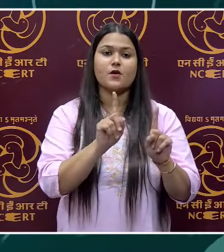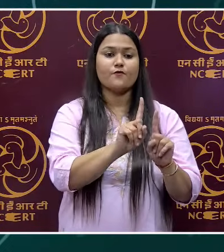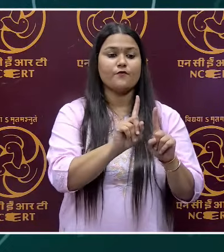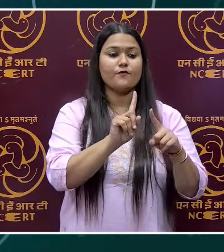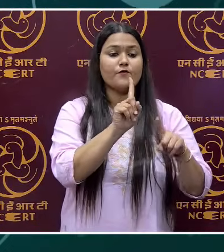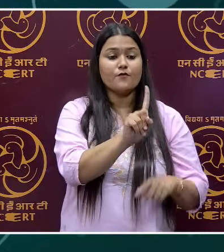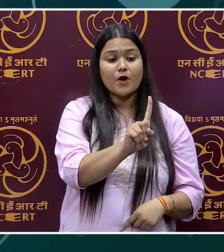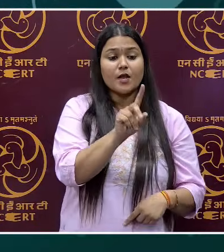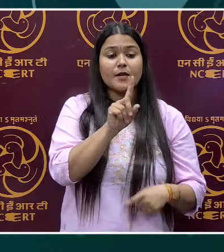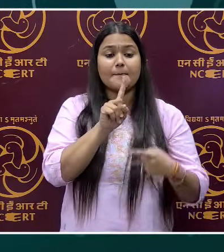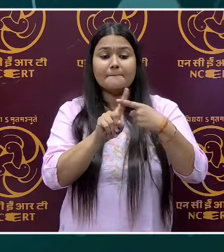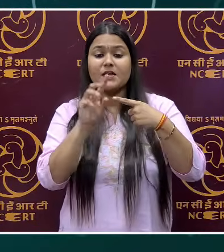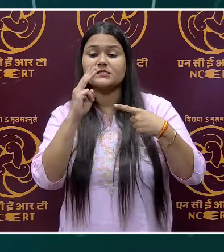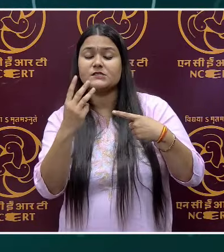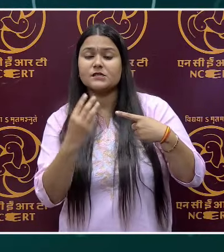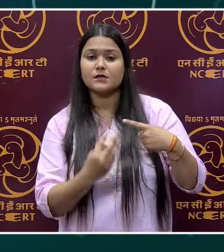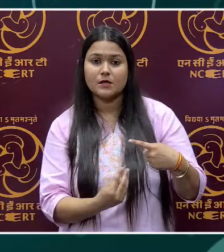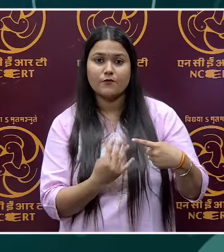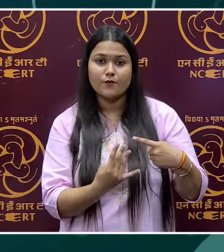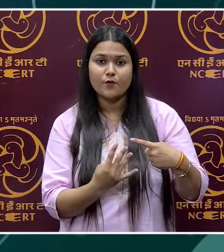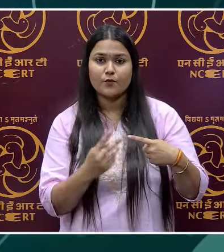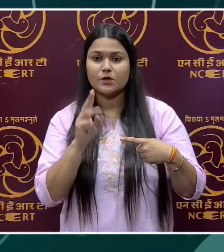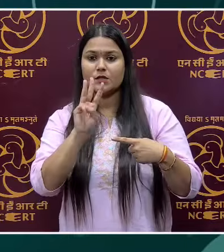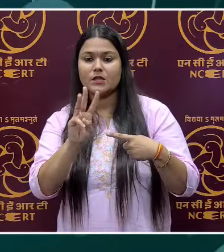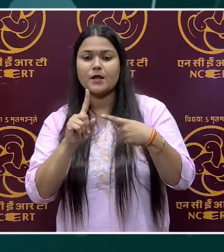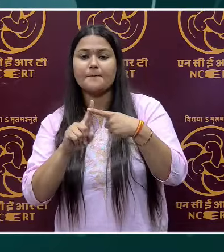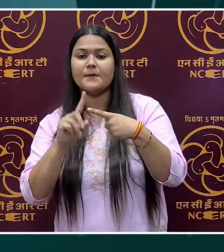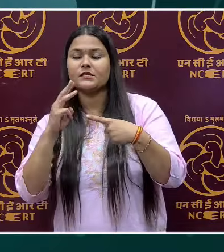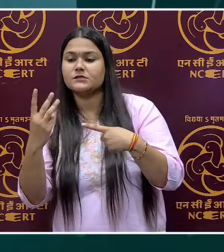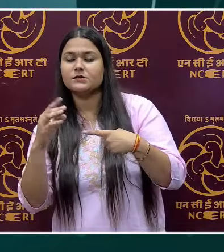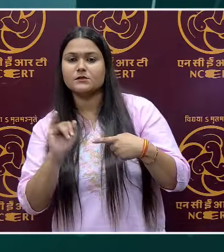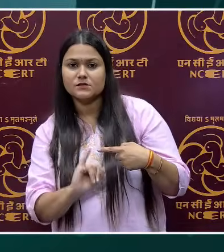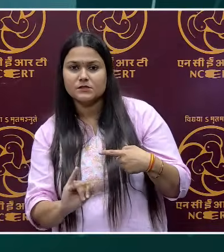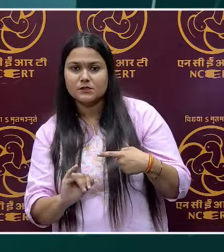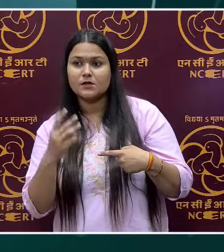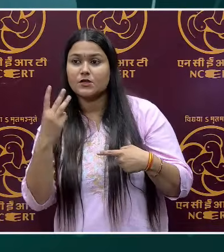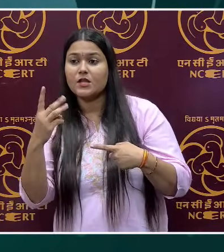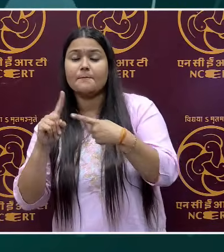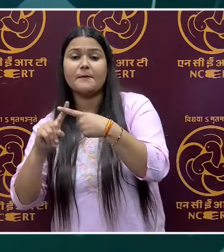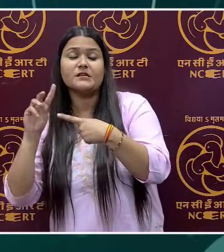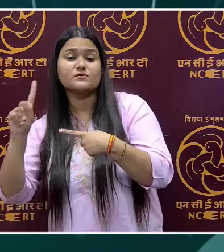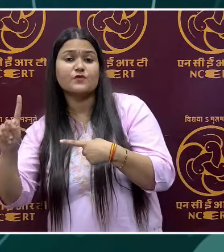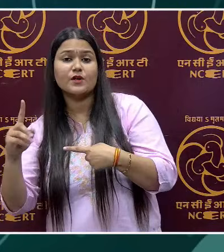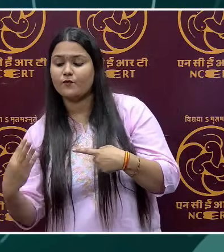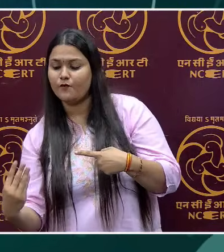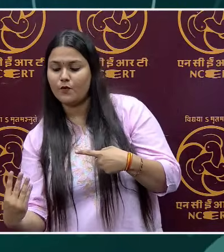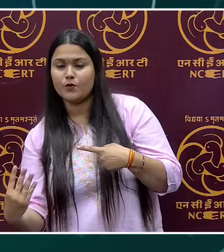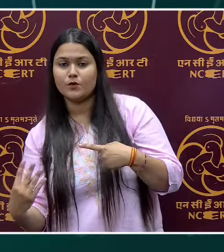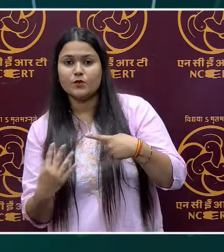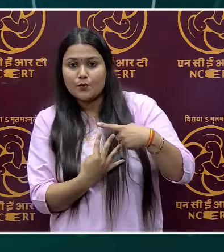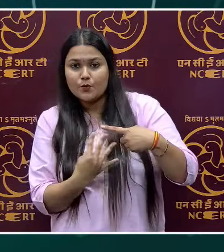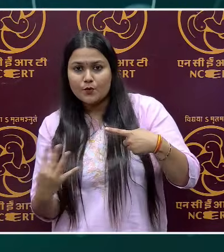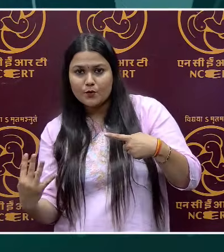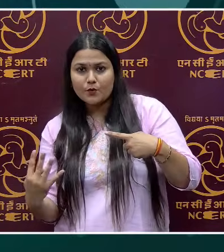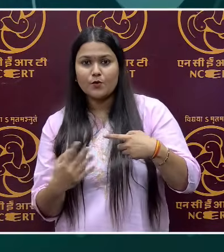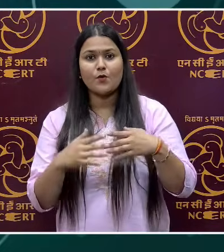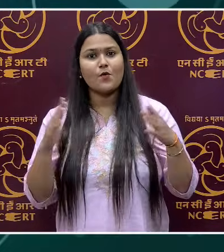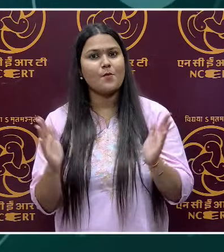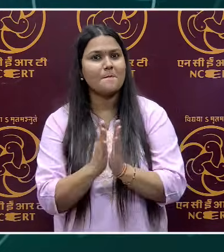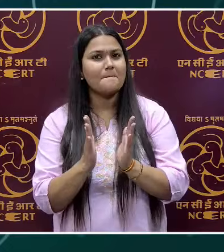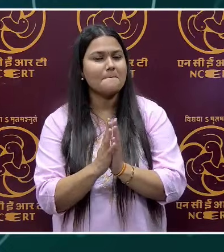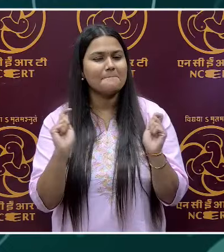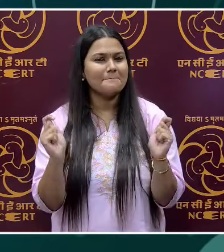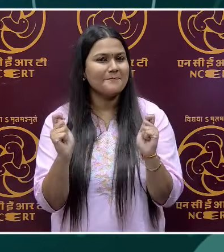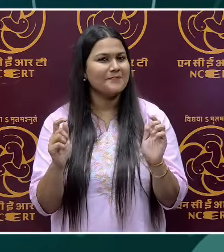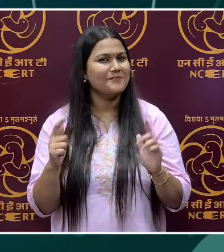4, 3 plus 3 plus 3, that is 6. 6, 3 plus 1, 4. that is 4. Congratulations, you have done